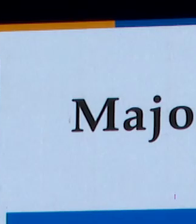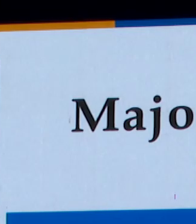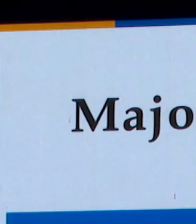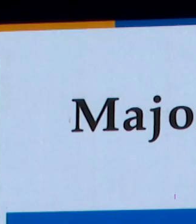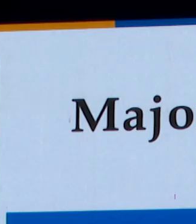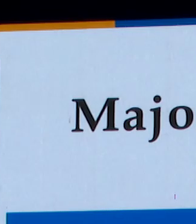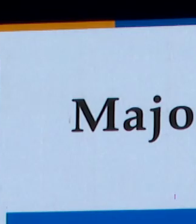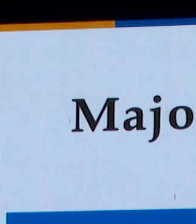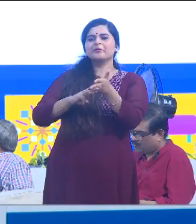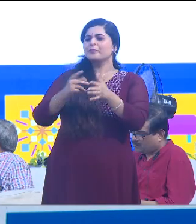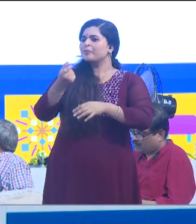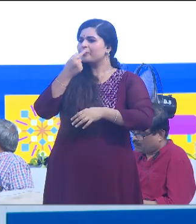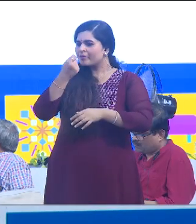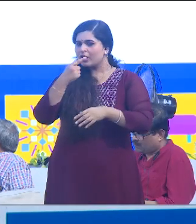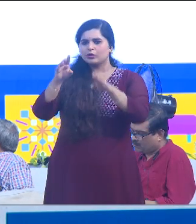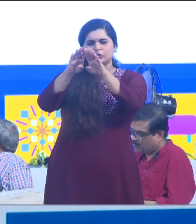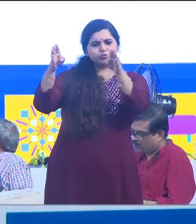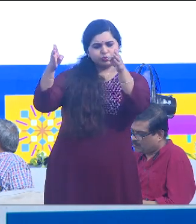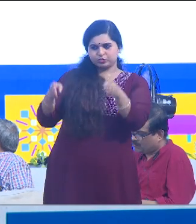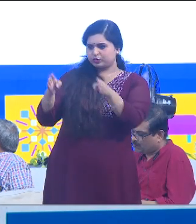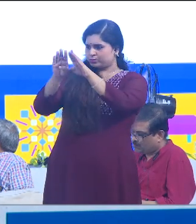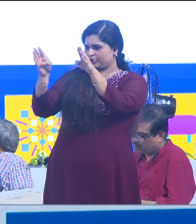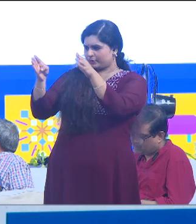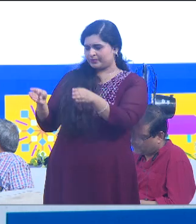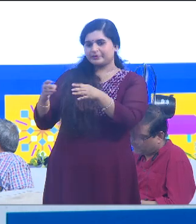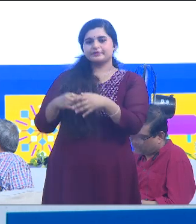unit, anemia management program. Next one.